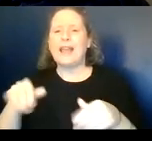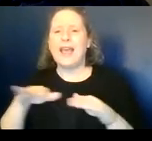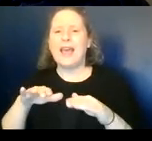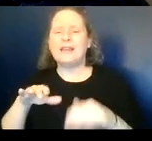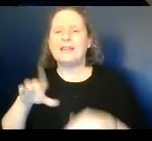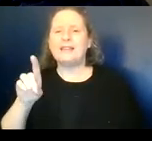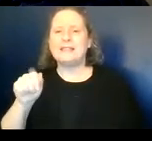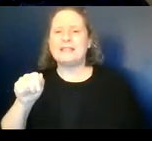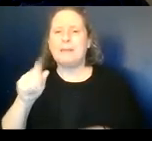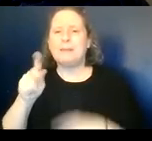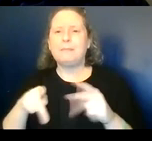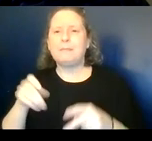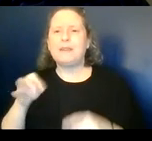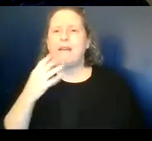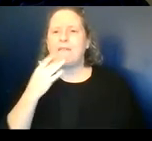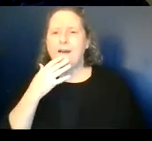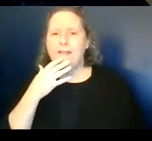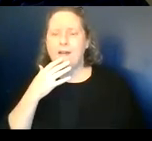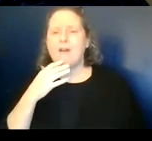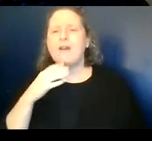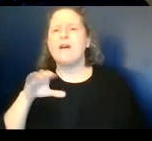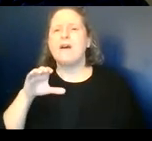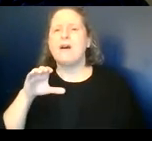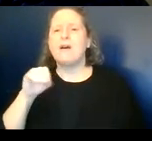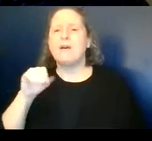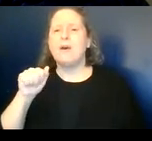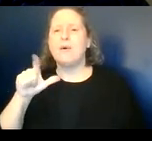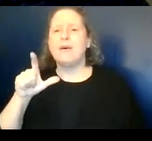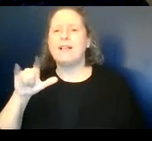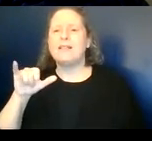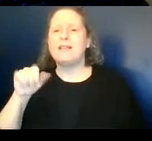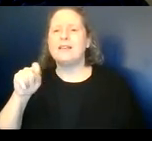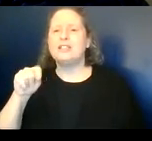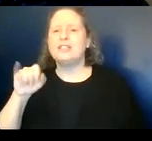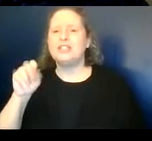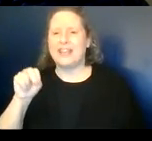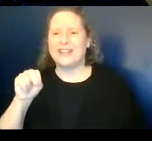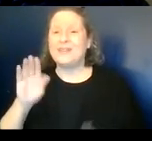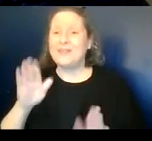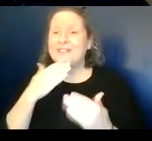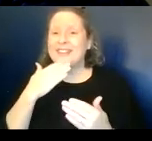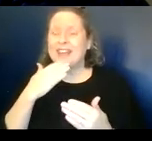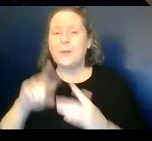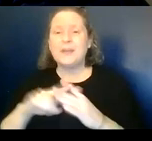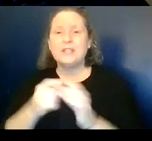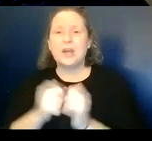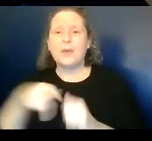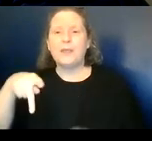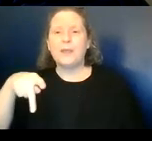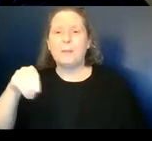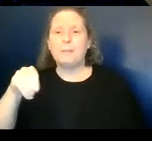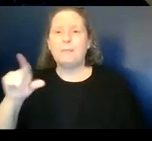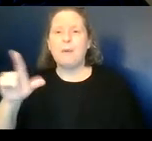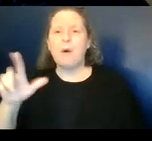of Color Coalition. Wonderful, thank you. We're going to start out with a poll. We just want to see who's